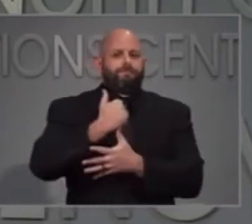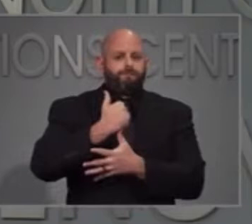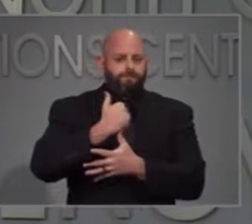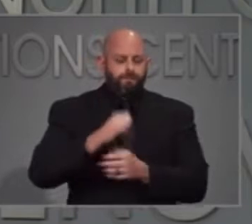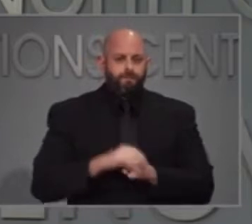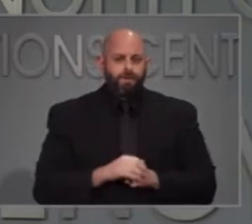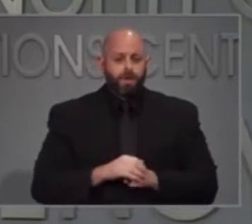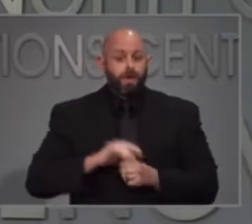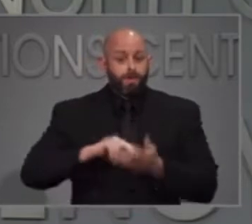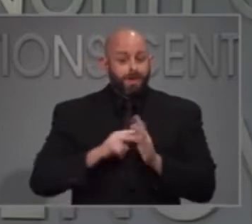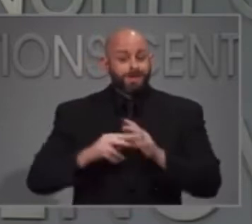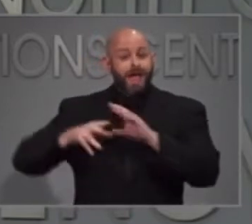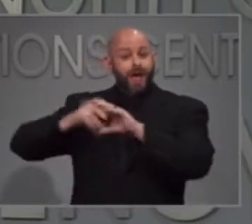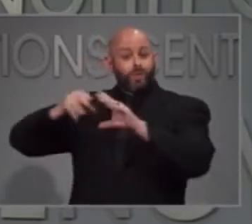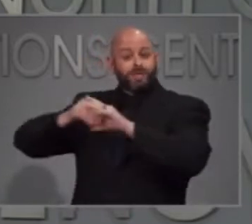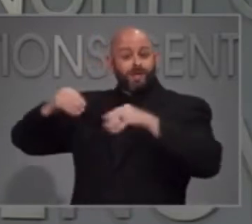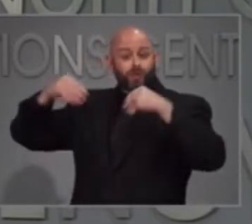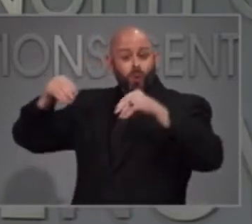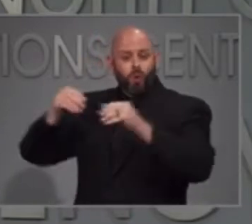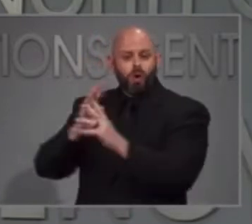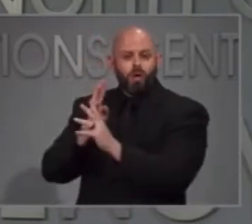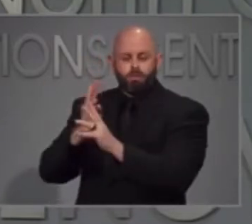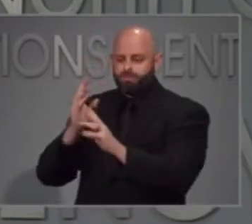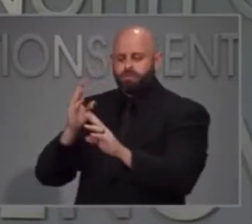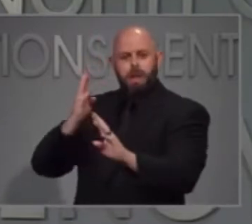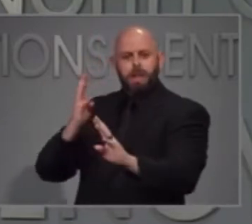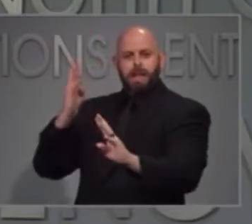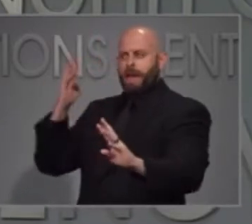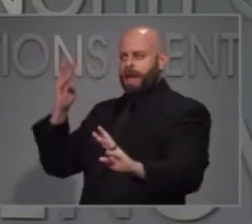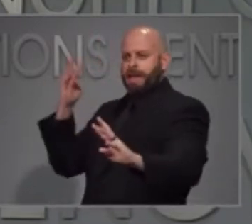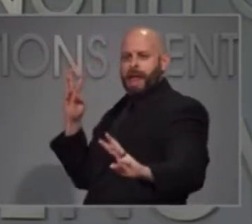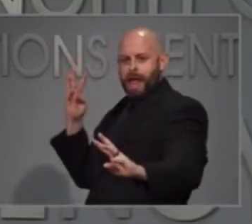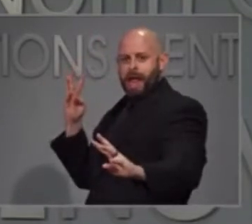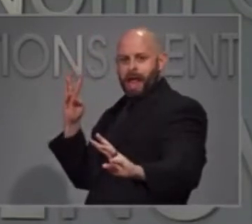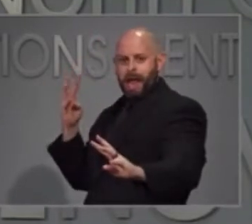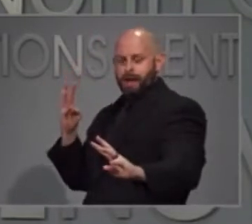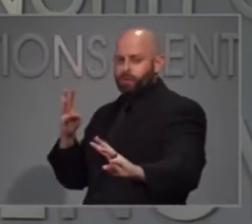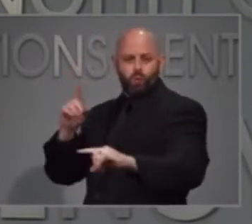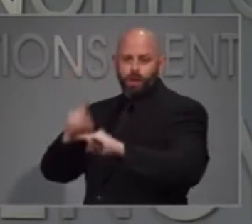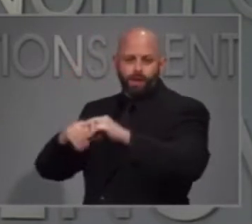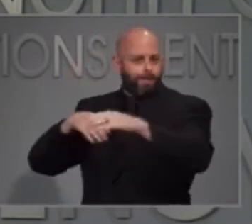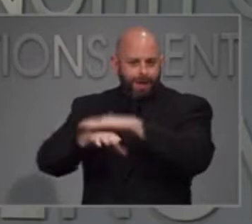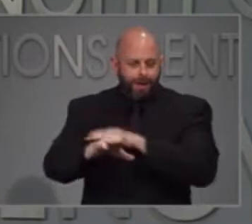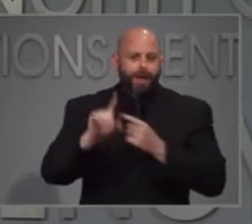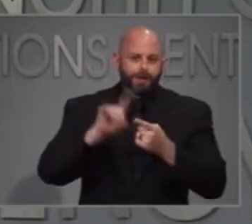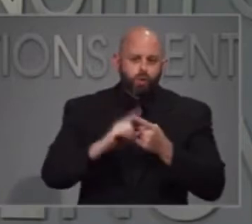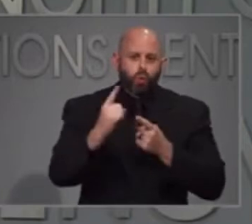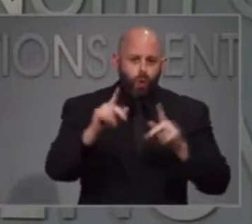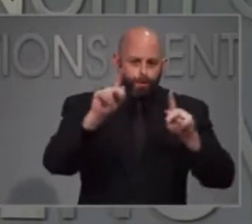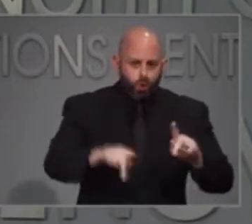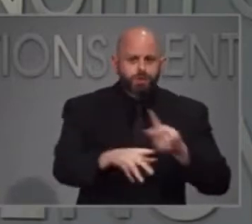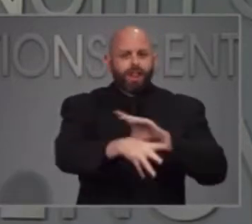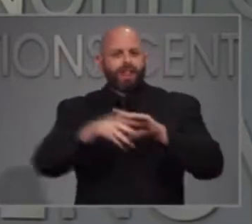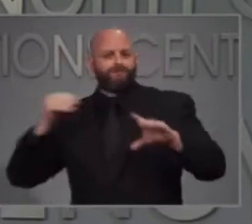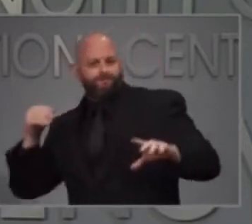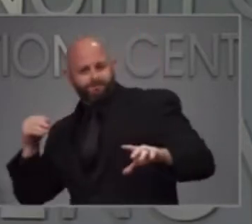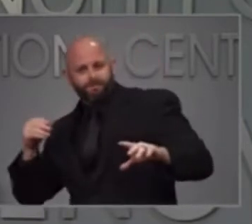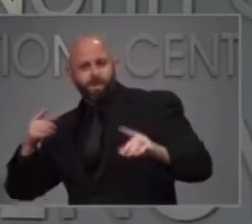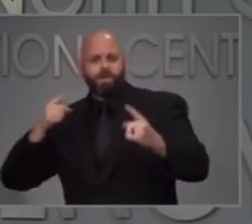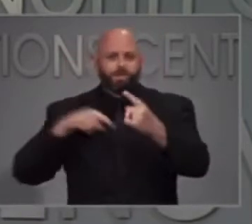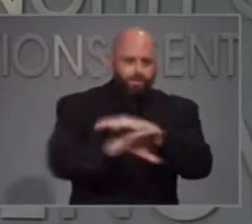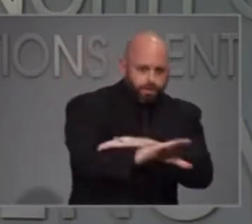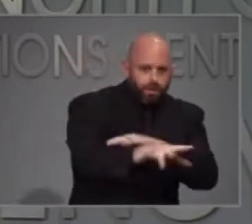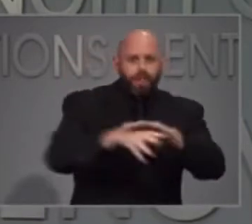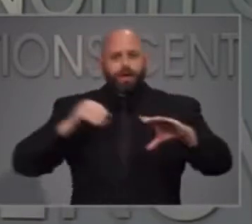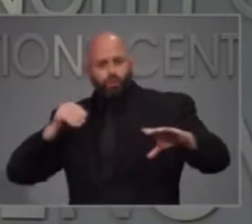fact, limiting it to one entrance, and when the store gets to the occupation limit that the store has